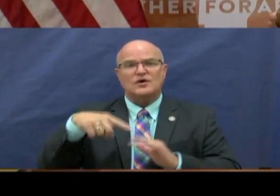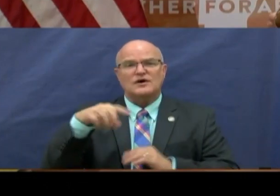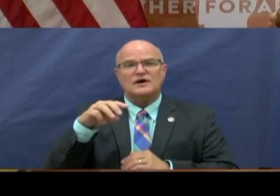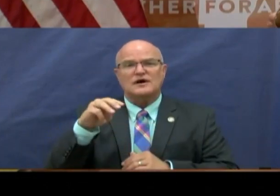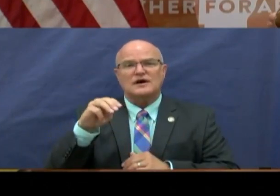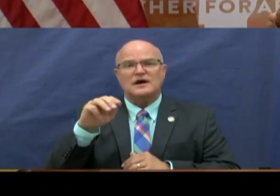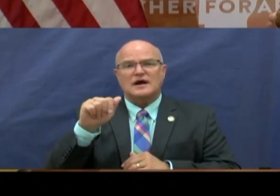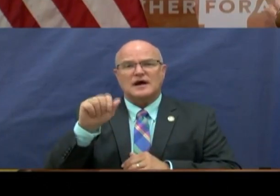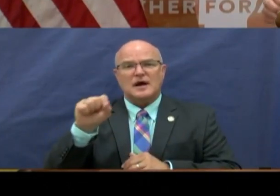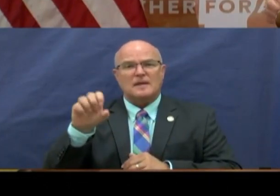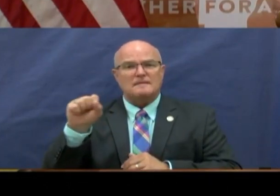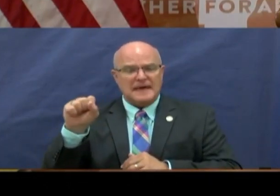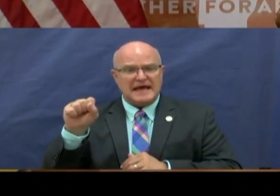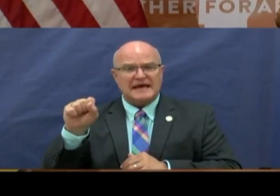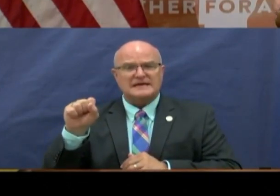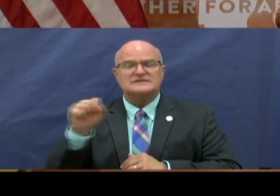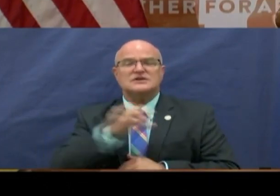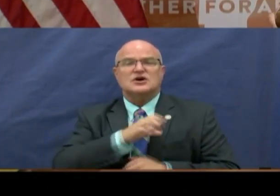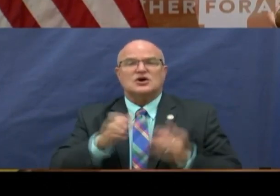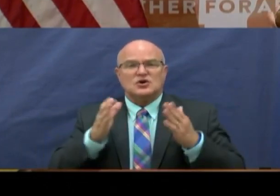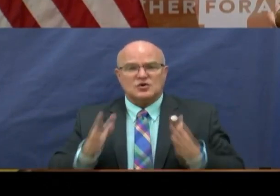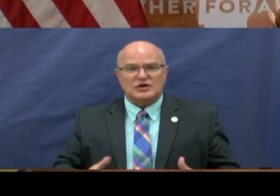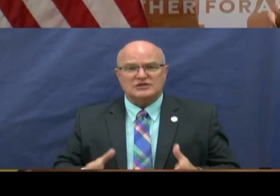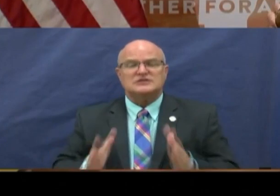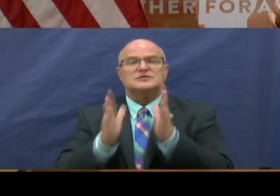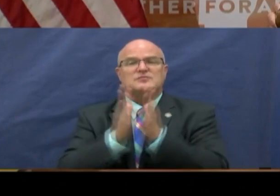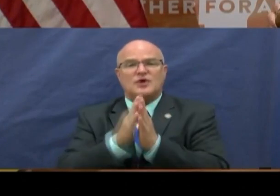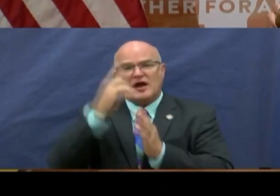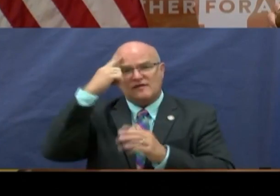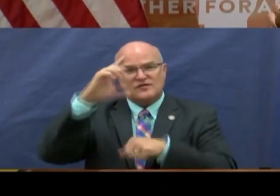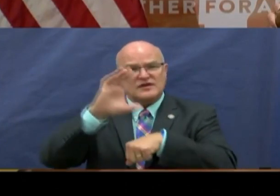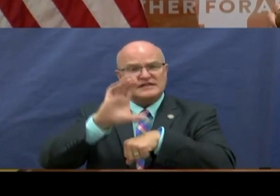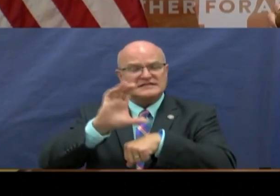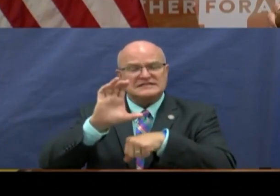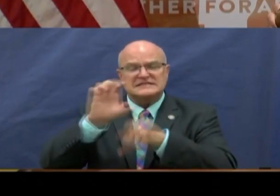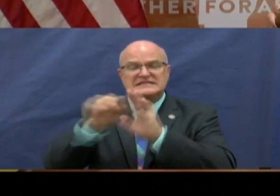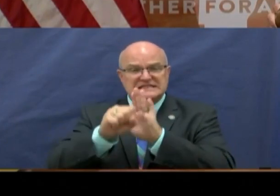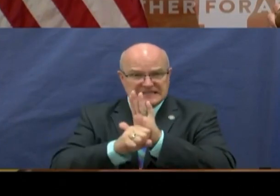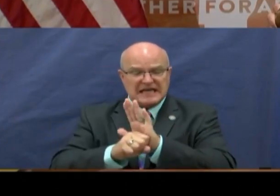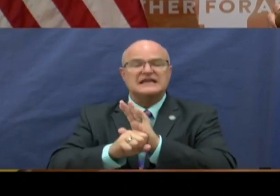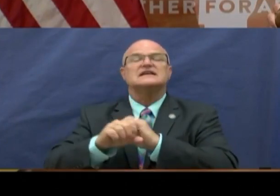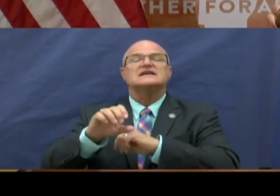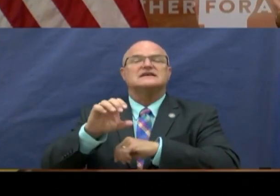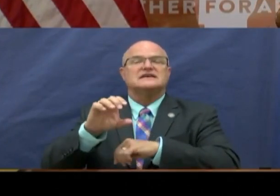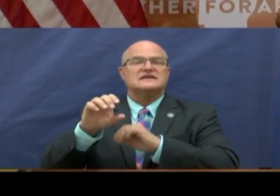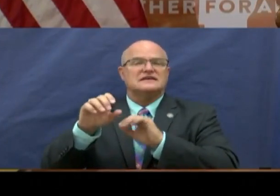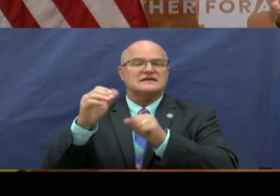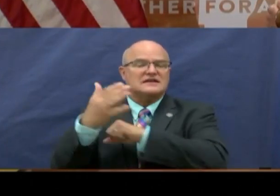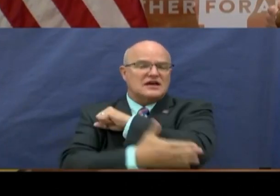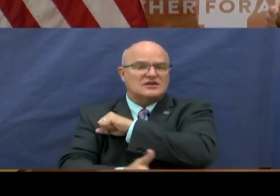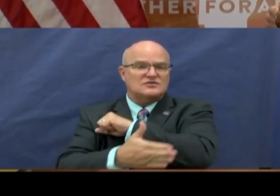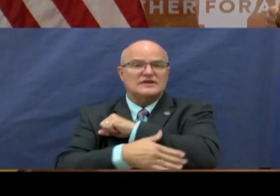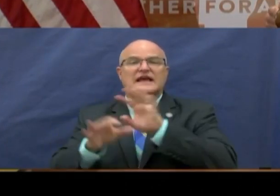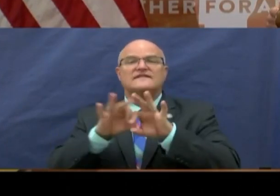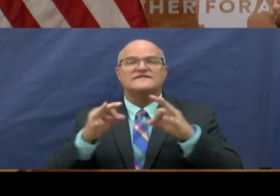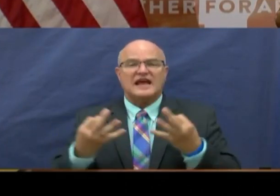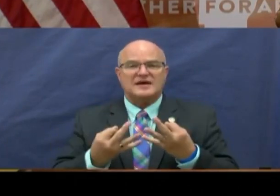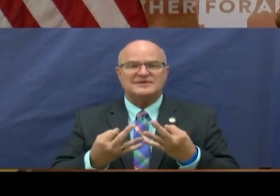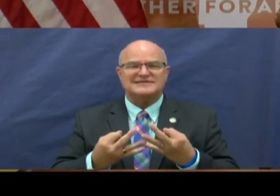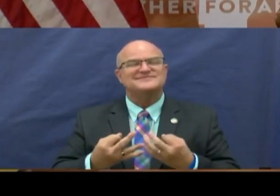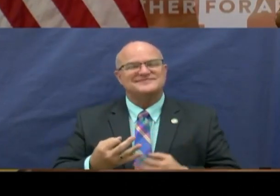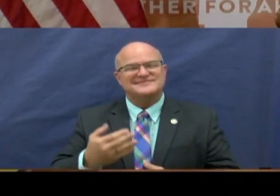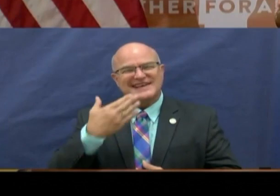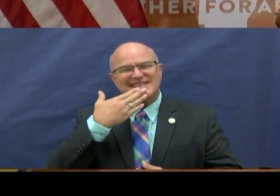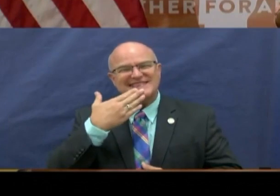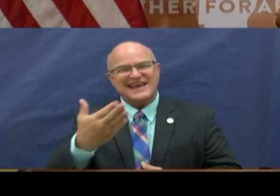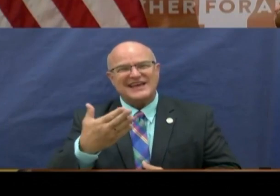of Northeast Arkansas Christians that prayed for our state, country, and families." And so thank you for sharing that, and thanks